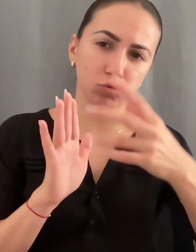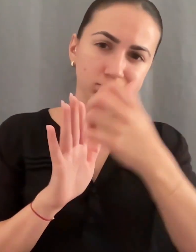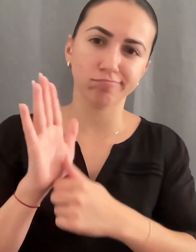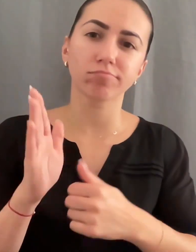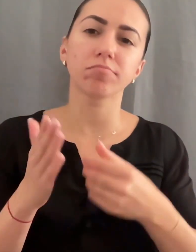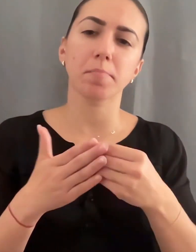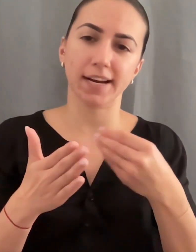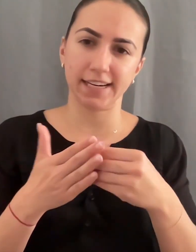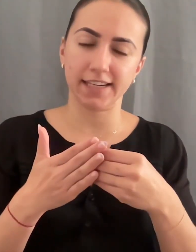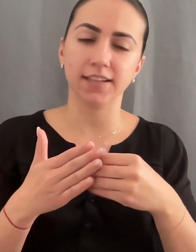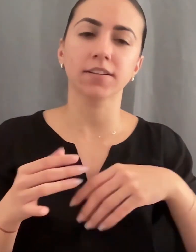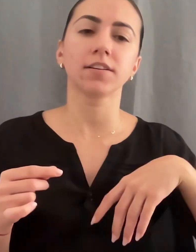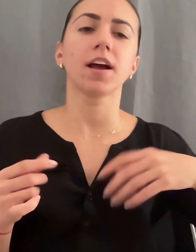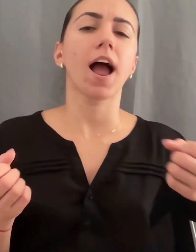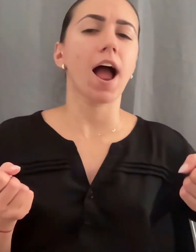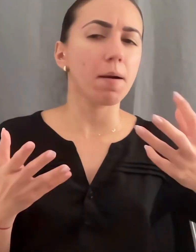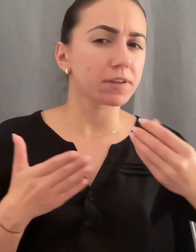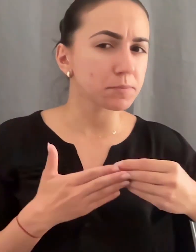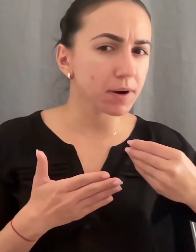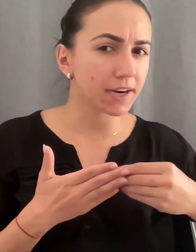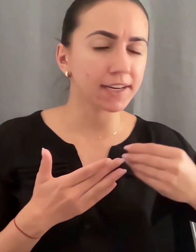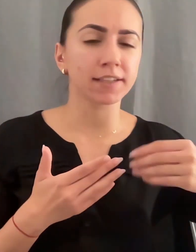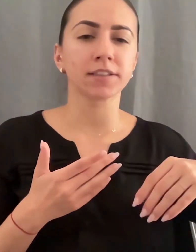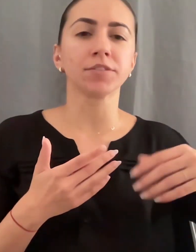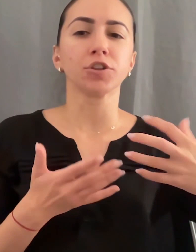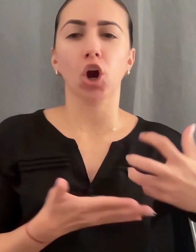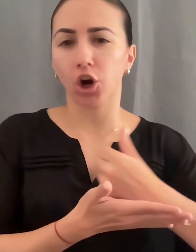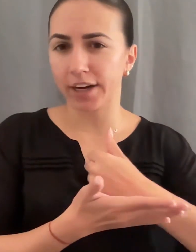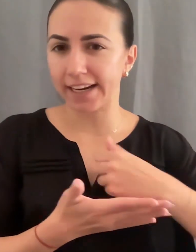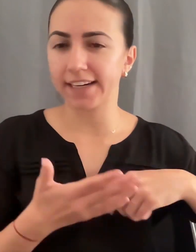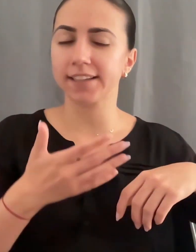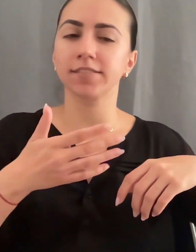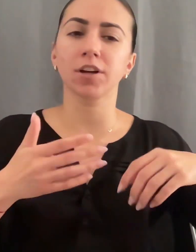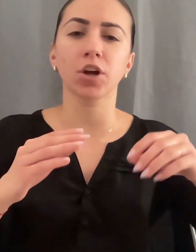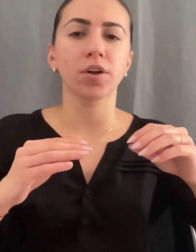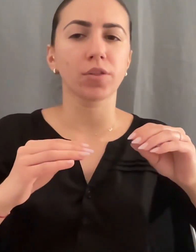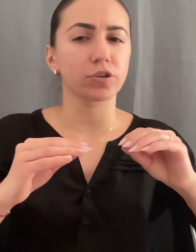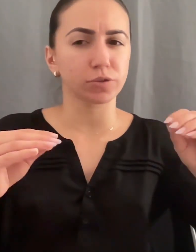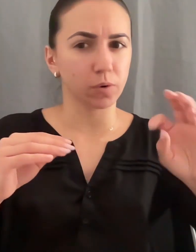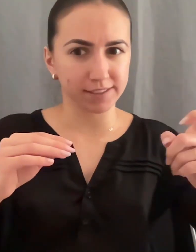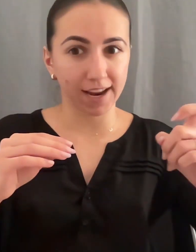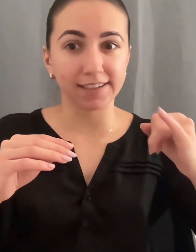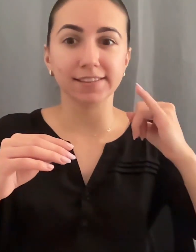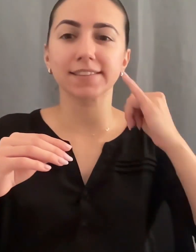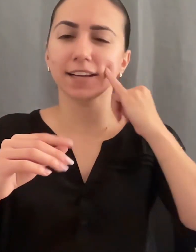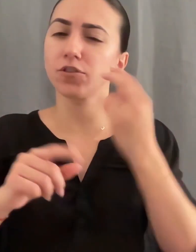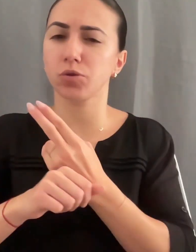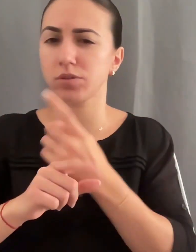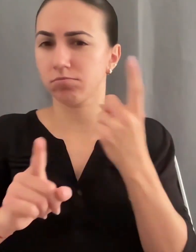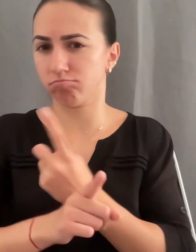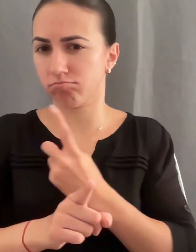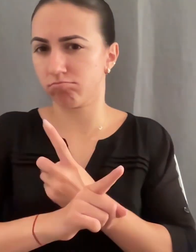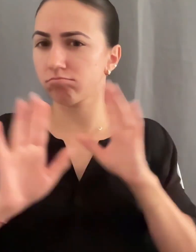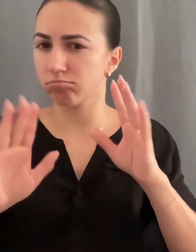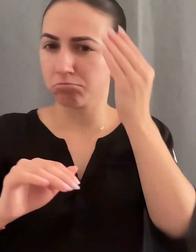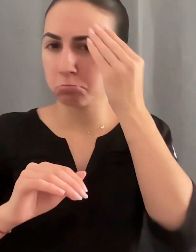the ABLE account, how much of that money was earnings, and there's no taxes on that as long as you used it appropriately. So keep that